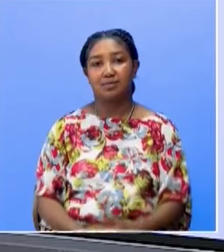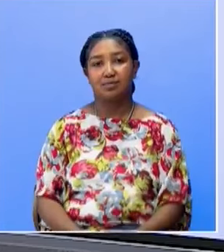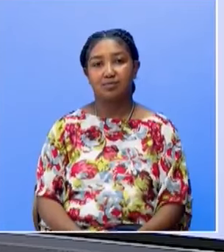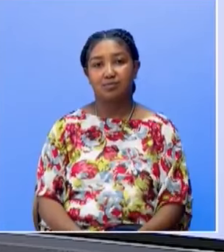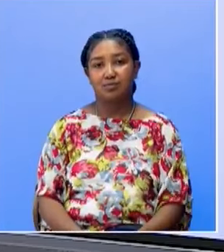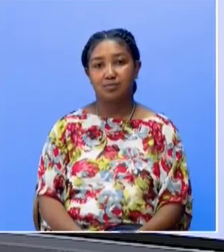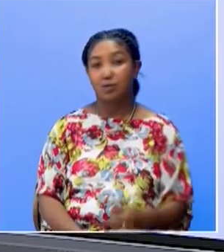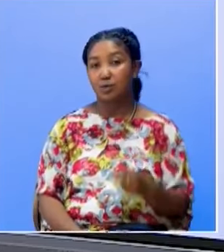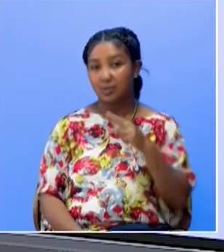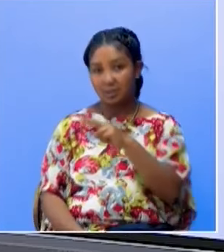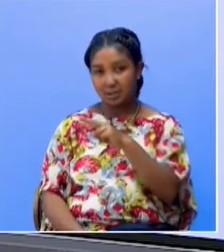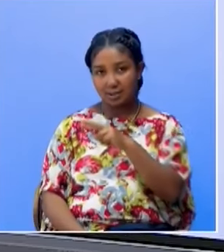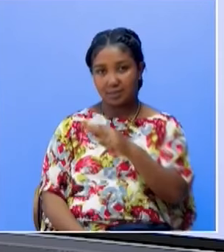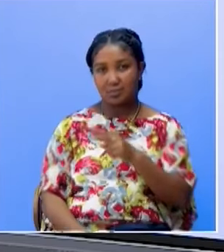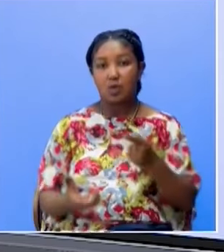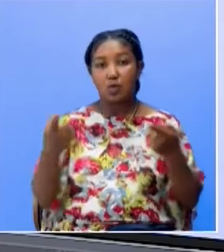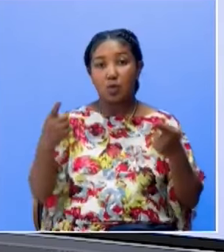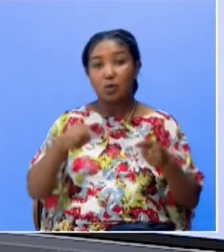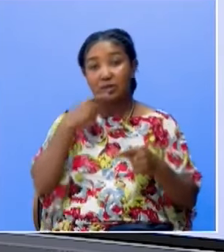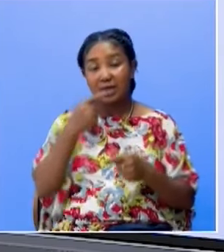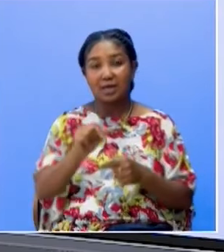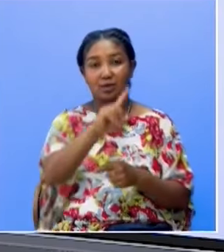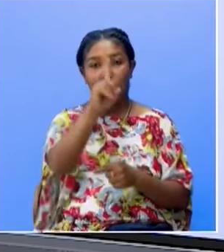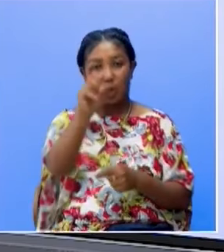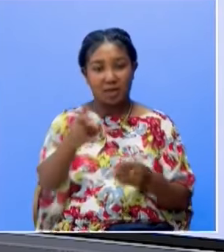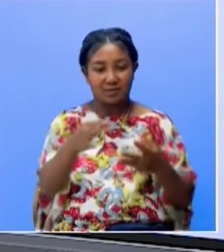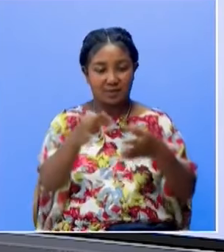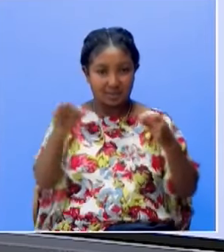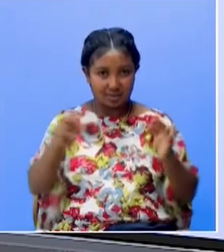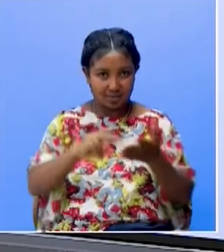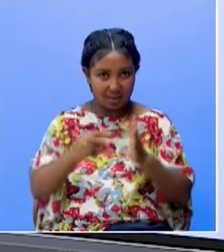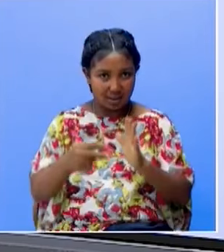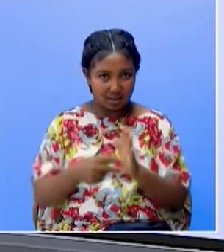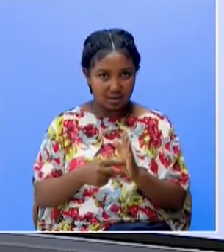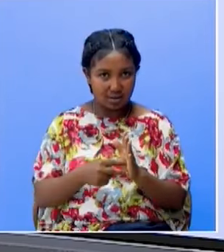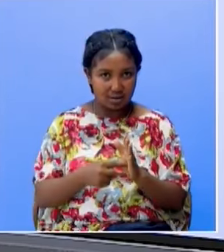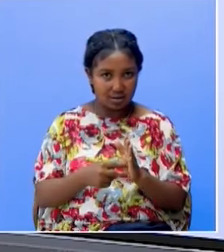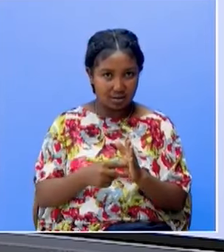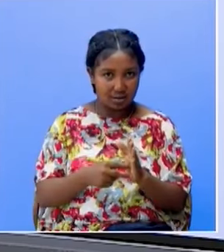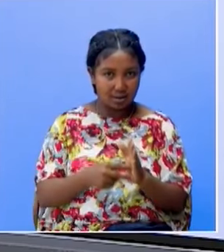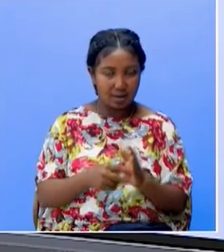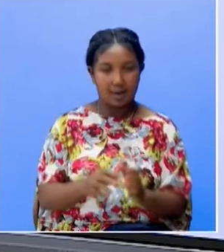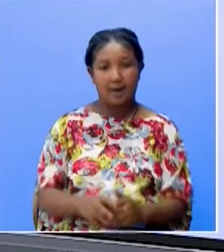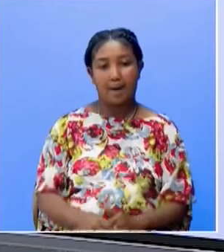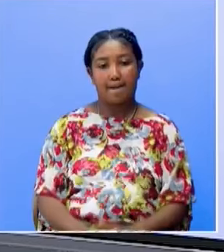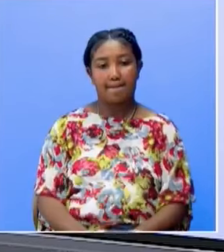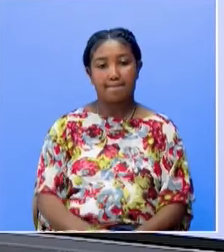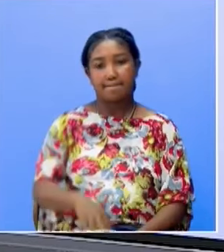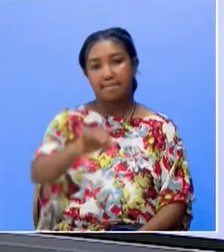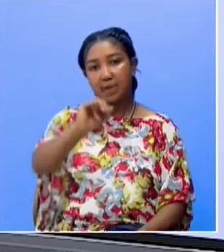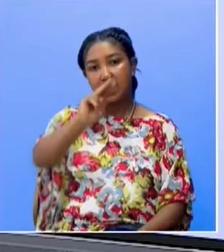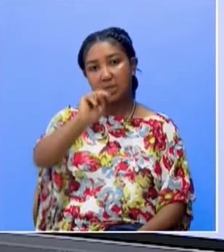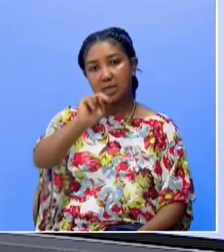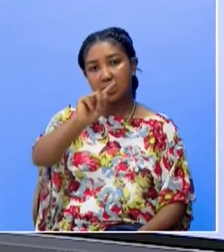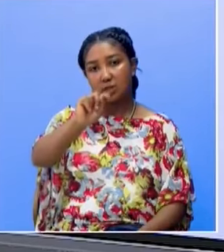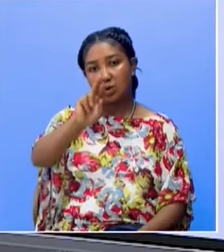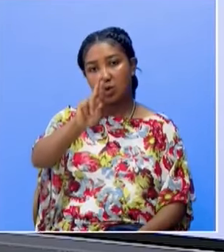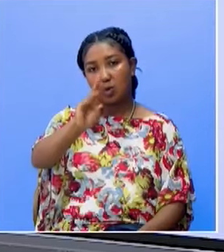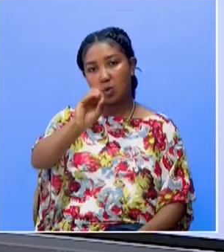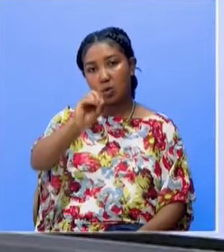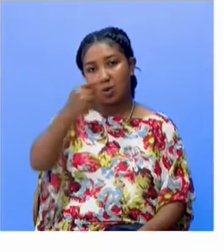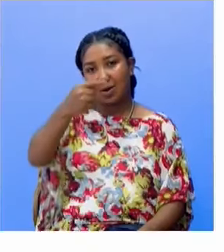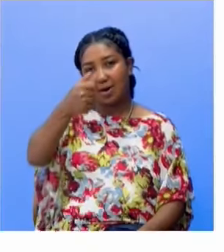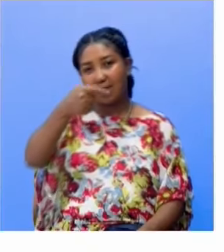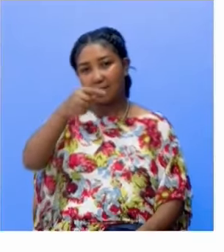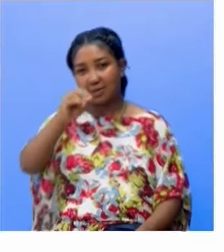on. When we say interrogative sentence, we mean that what? Question. This